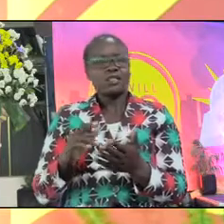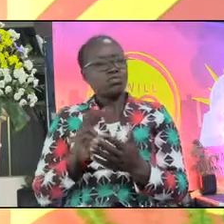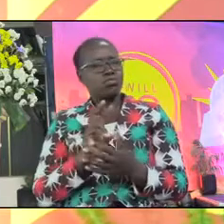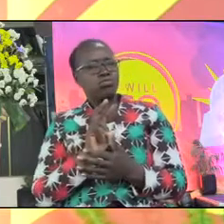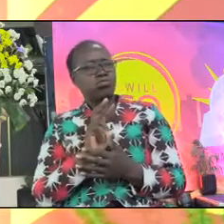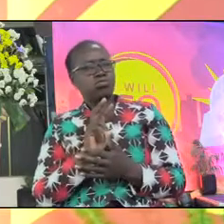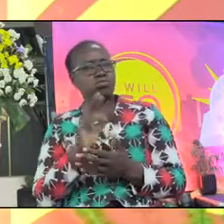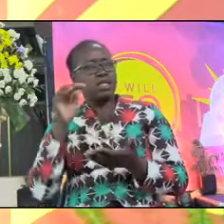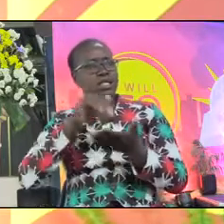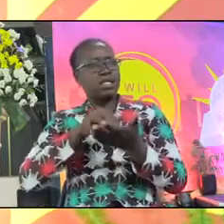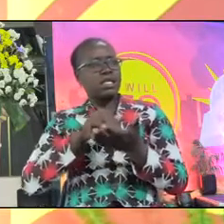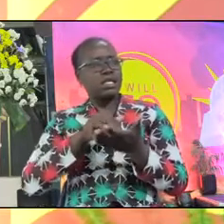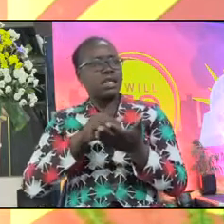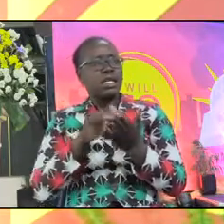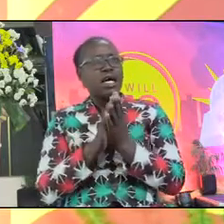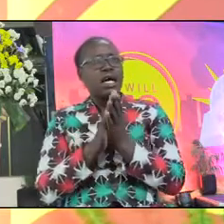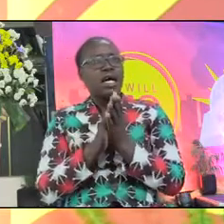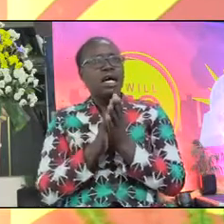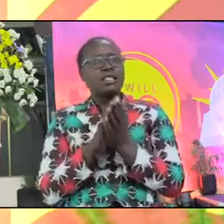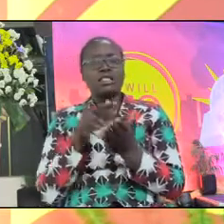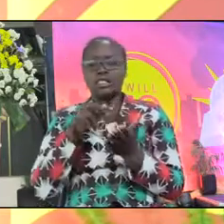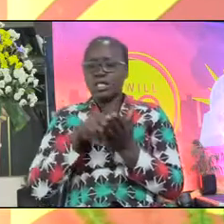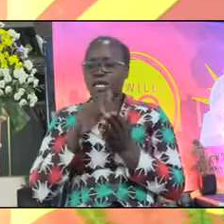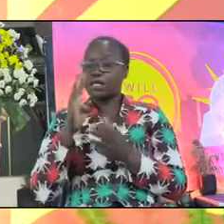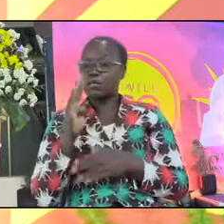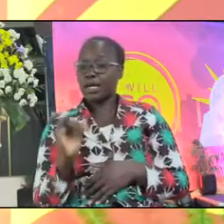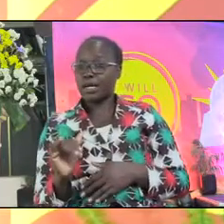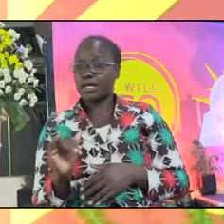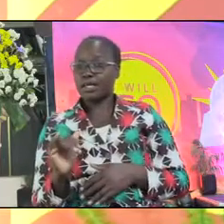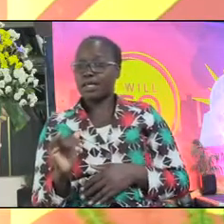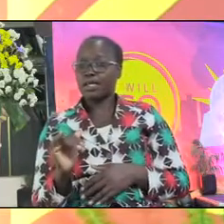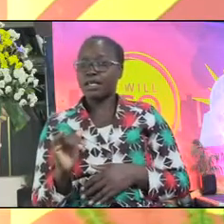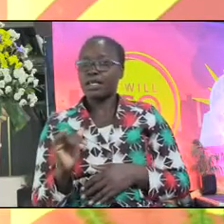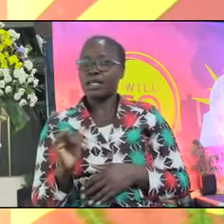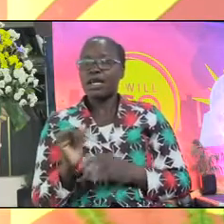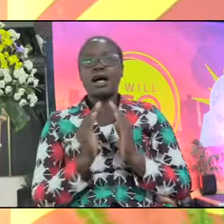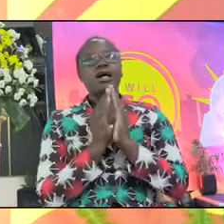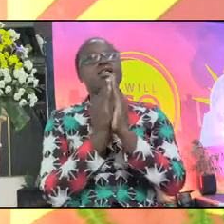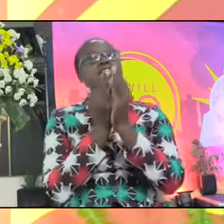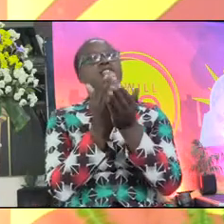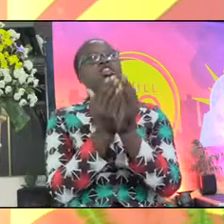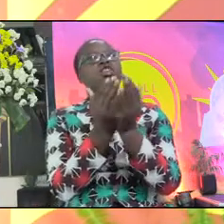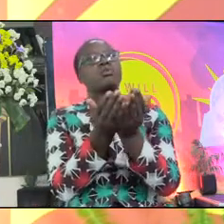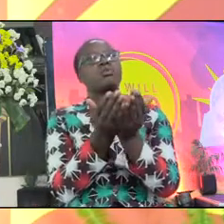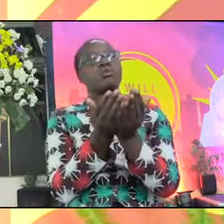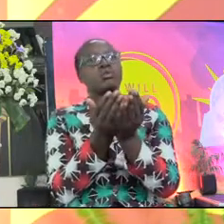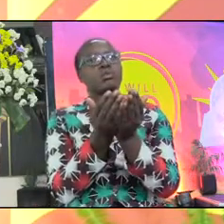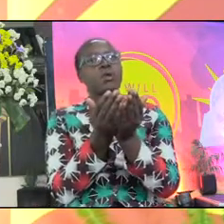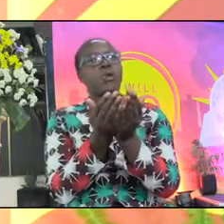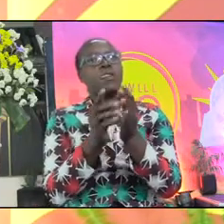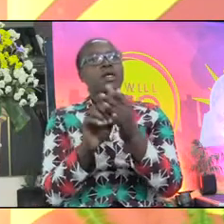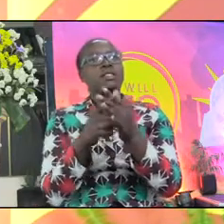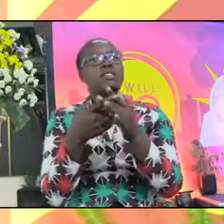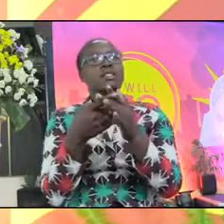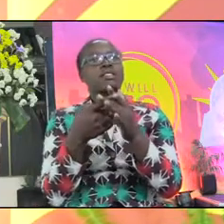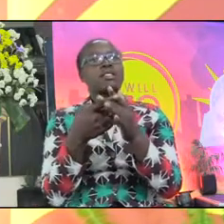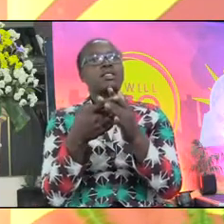again, and they ran into a sandbar, and the ship